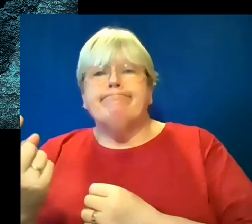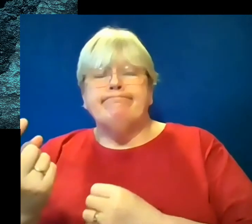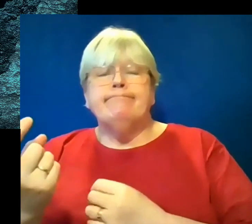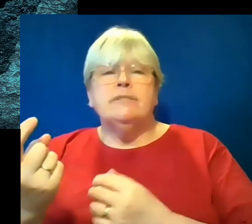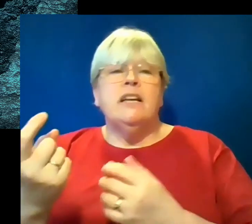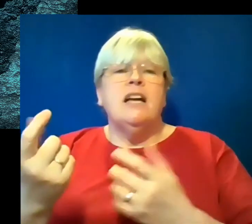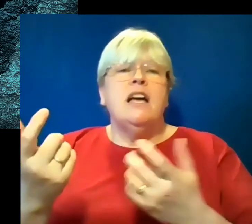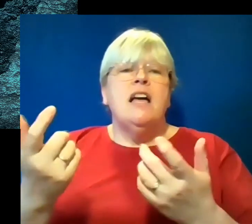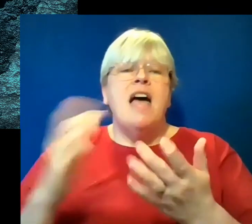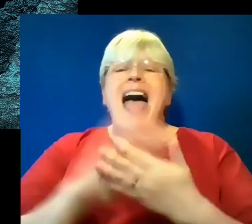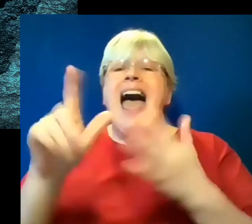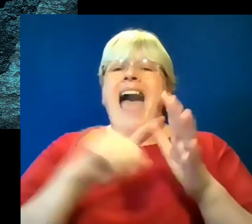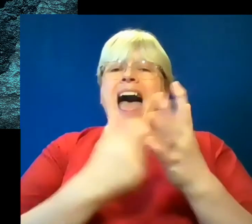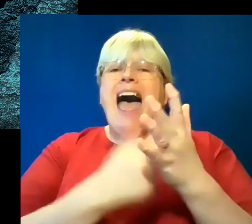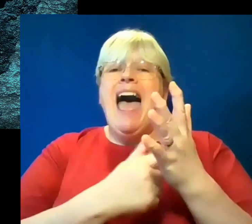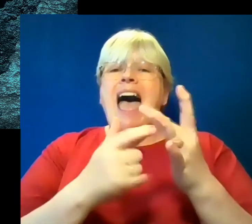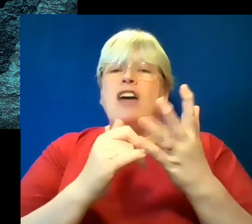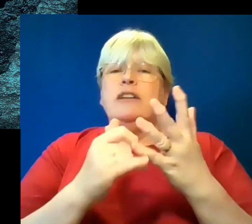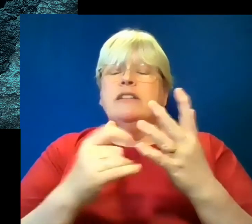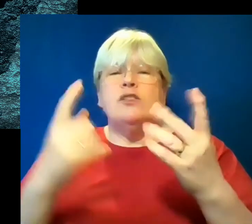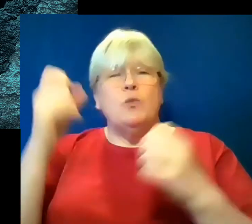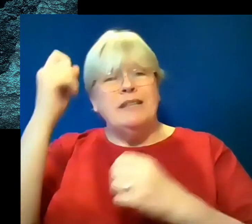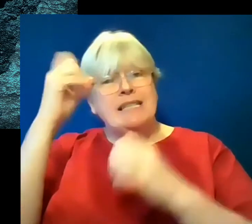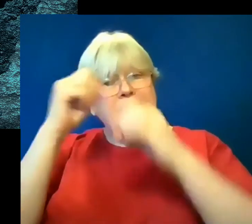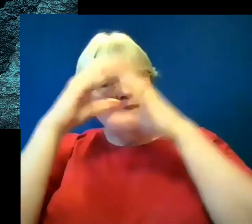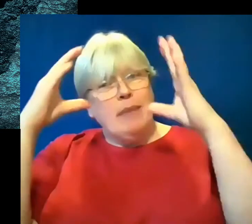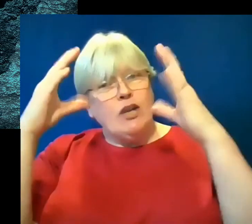like to know what actually inspired you to become an author.